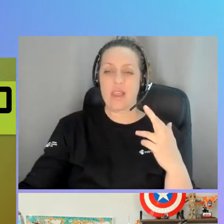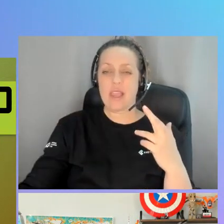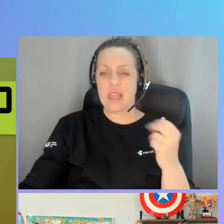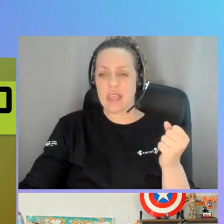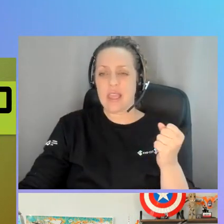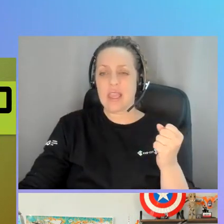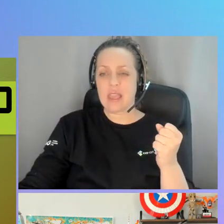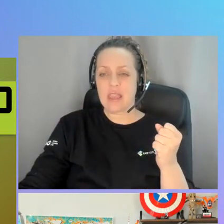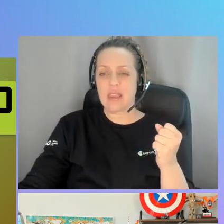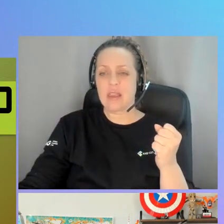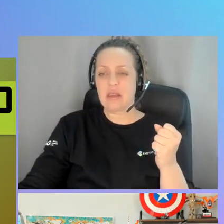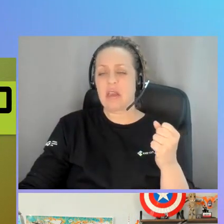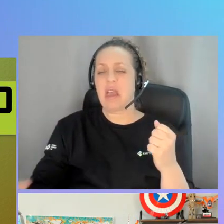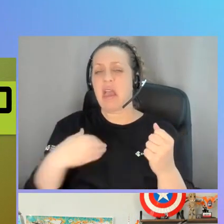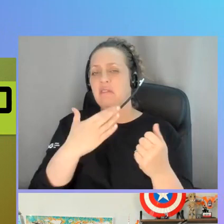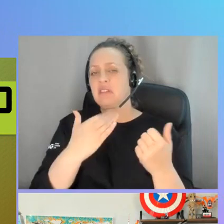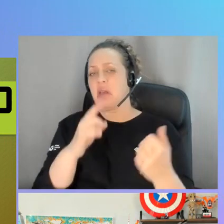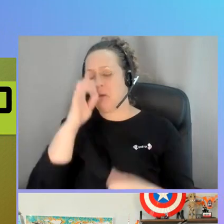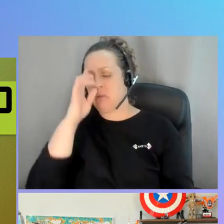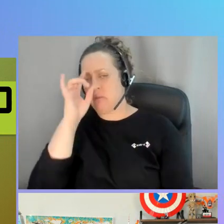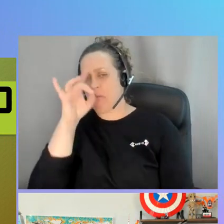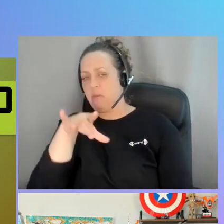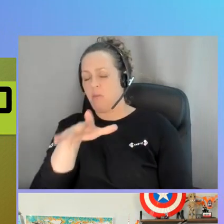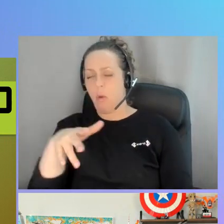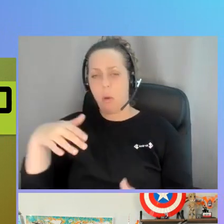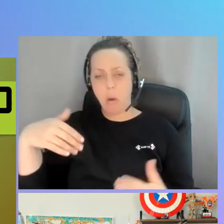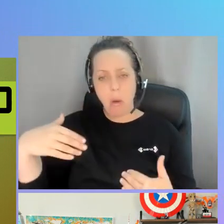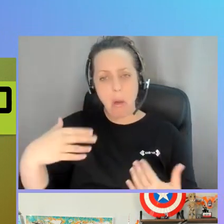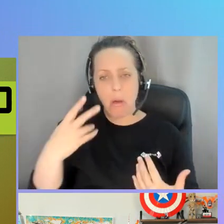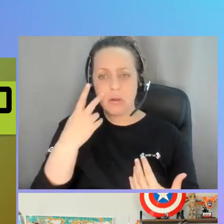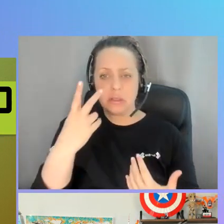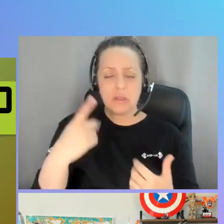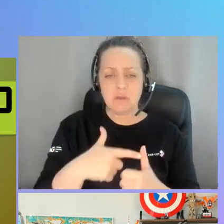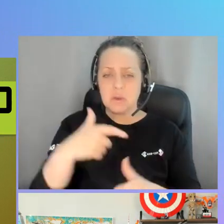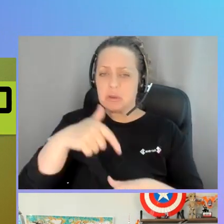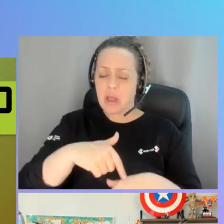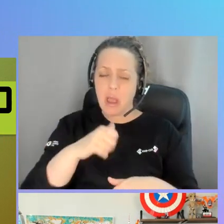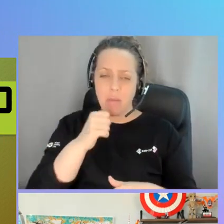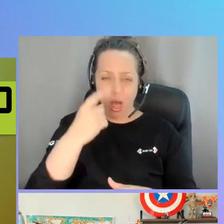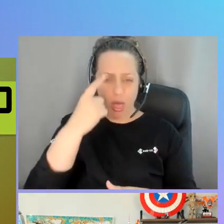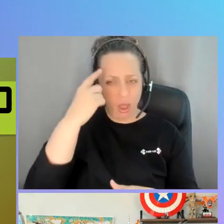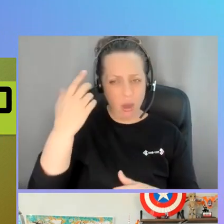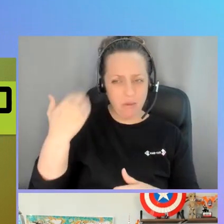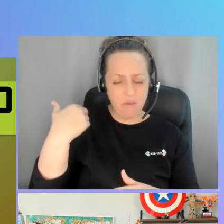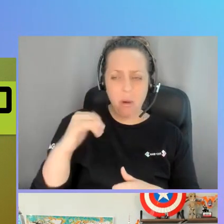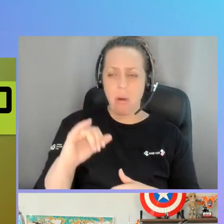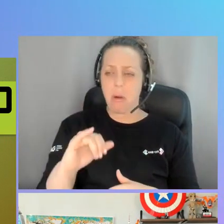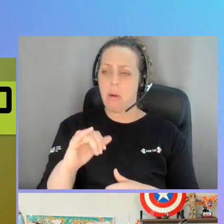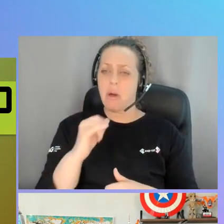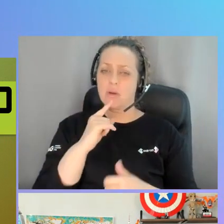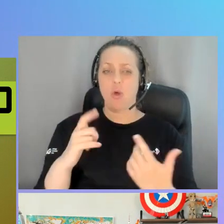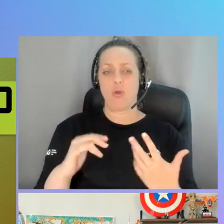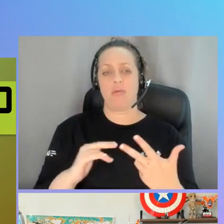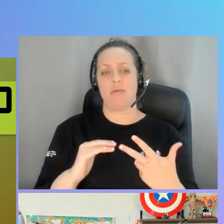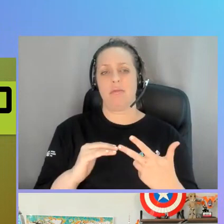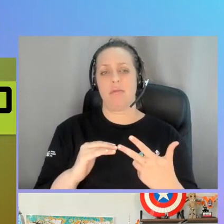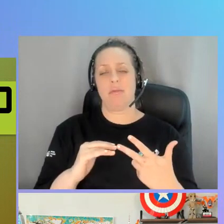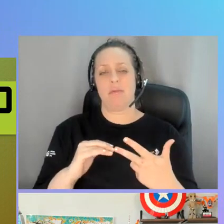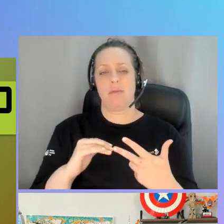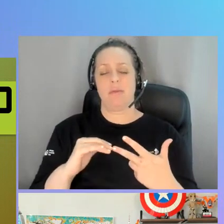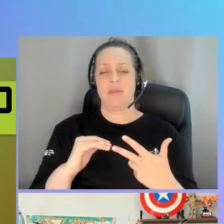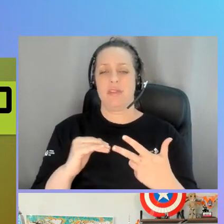There's some tidbits in here that y'all haven't seen or thought about before. But when it comes to kind of that tier one training, I mentioned it